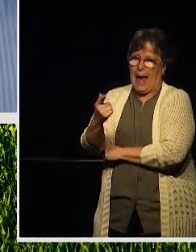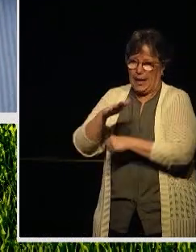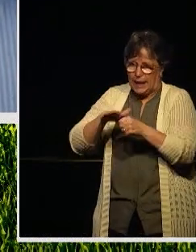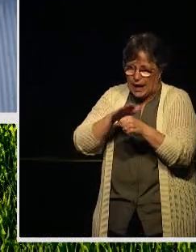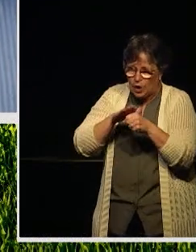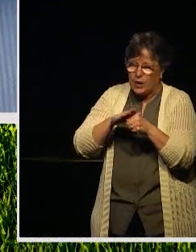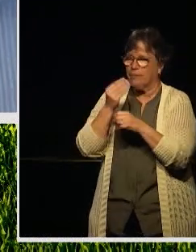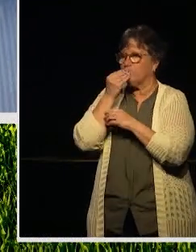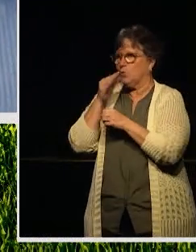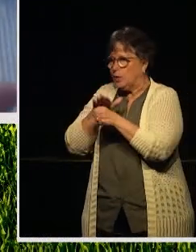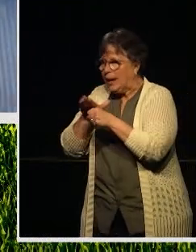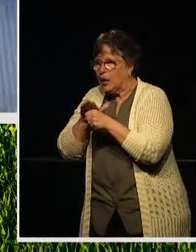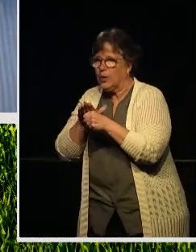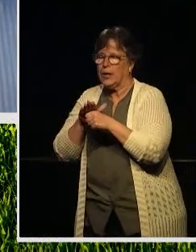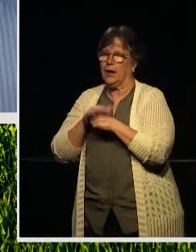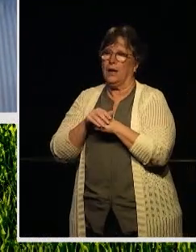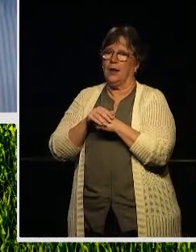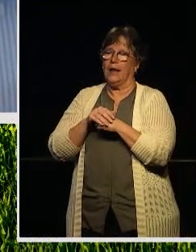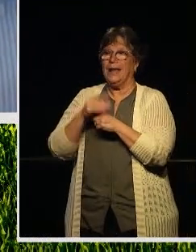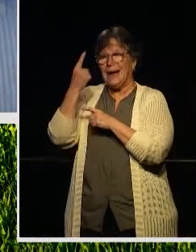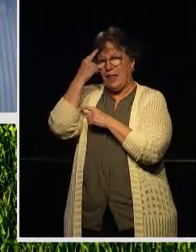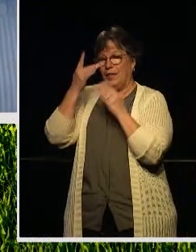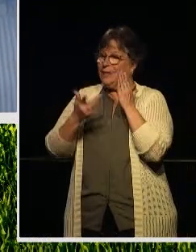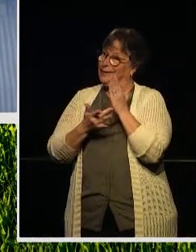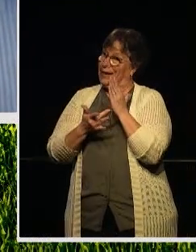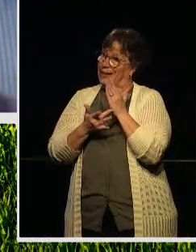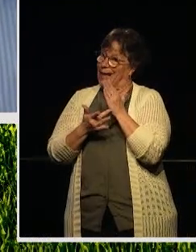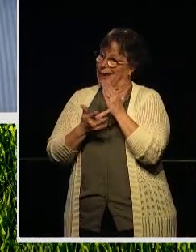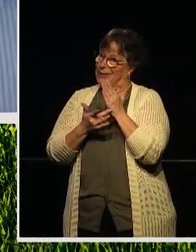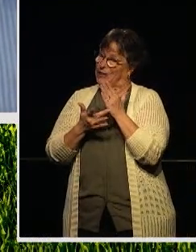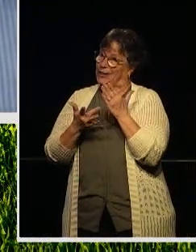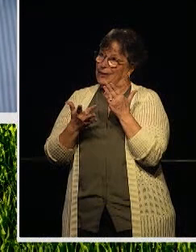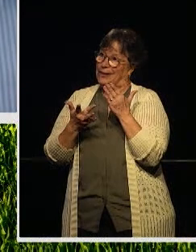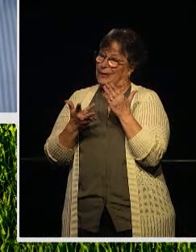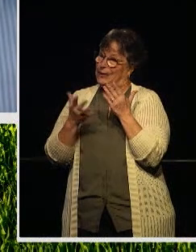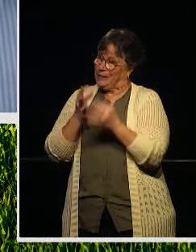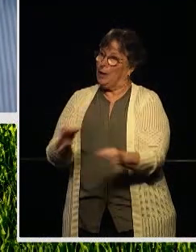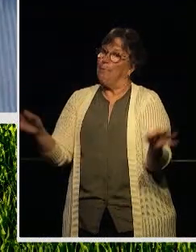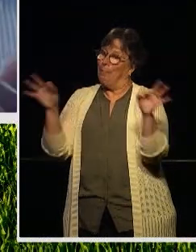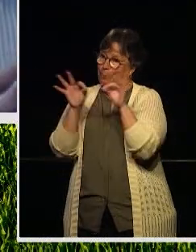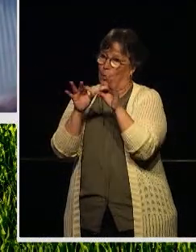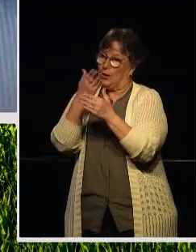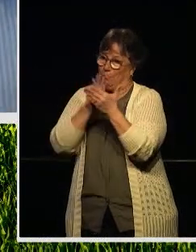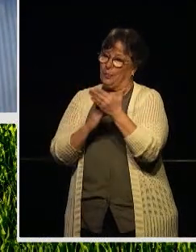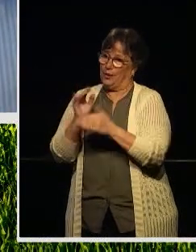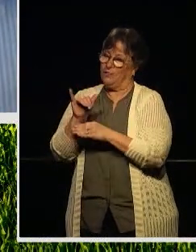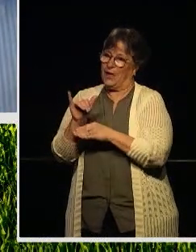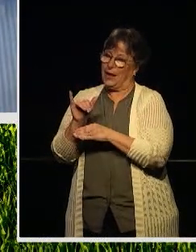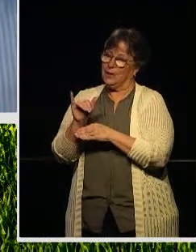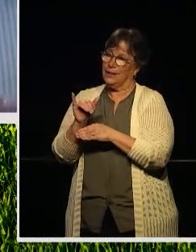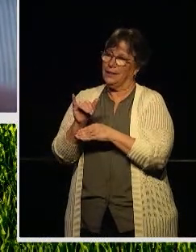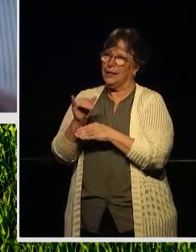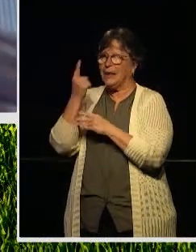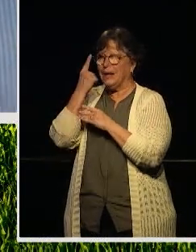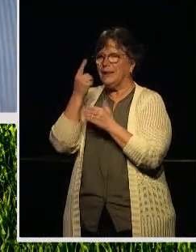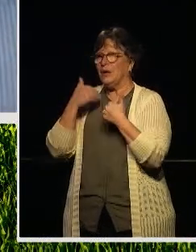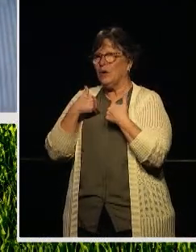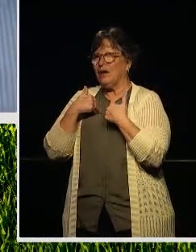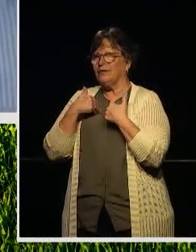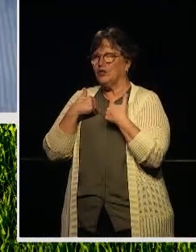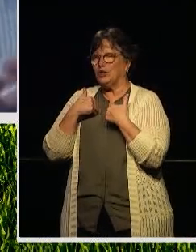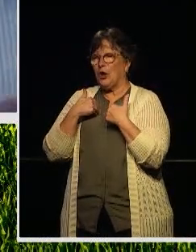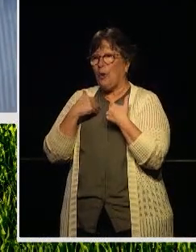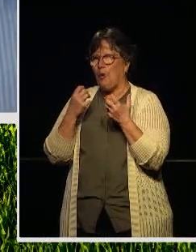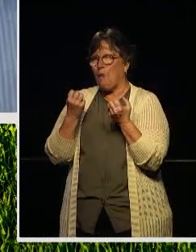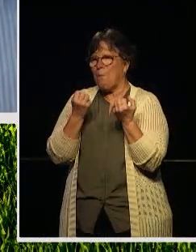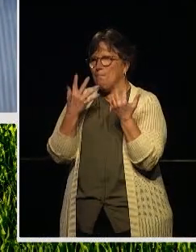food space. And I think technology is going to play a huge role in it. And I think we have so many building blocks from